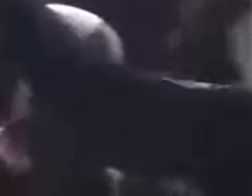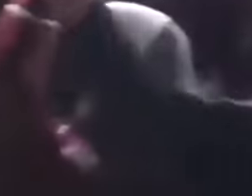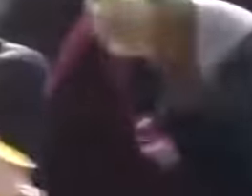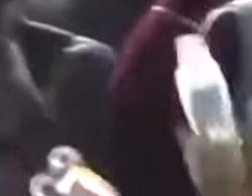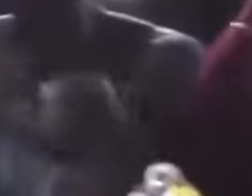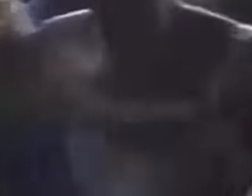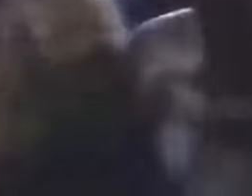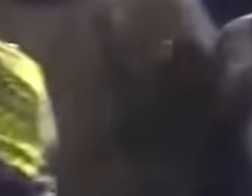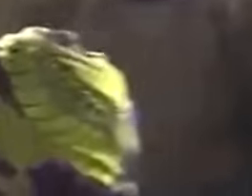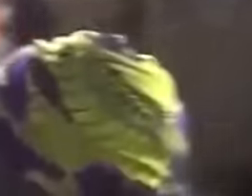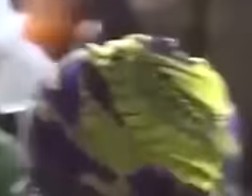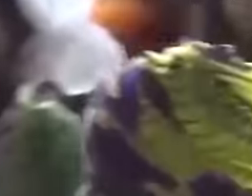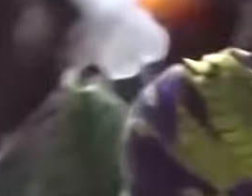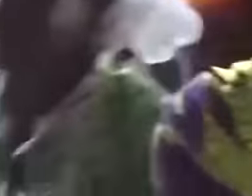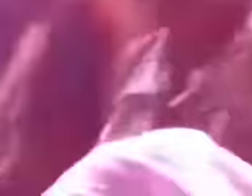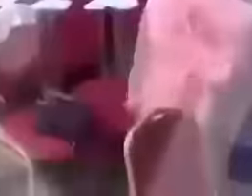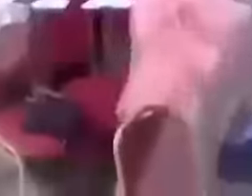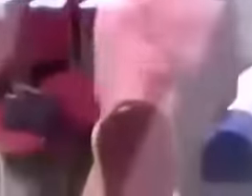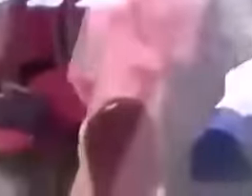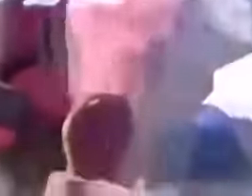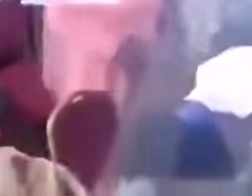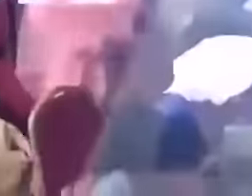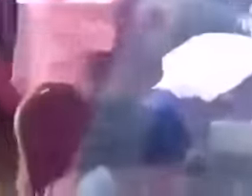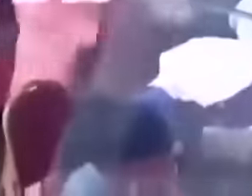Papa should be a baloney for my boy.